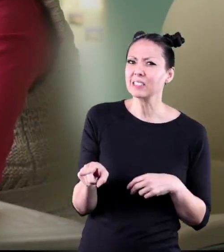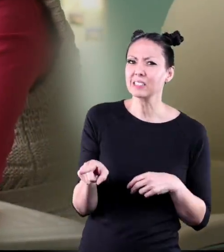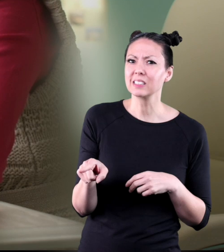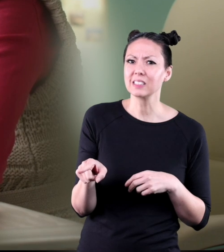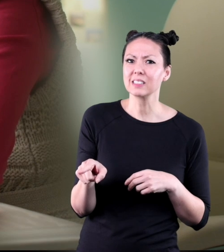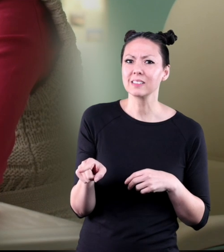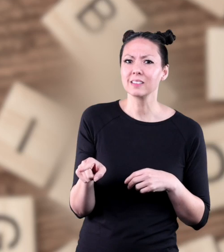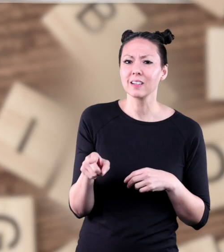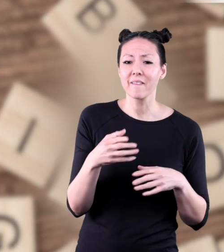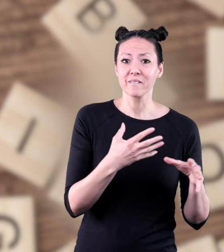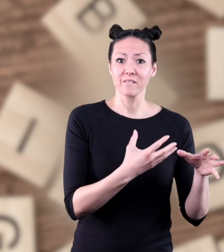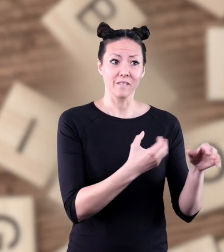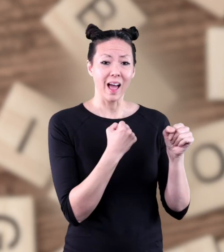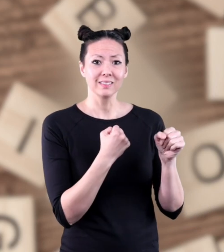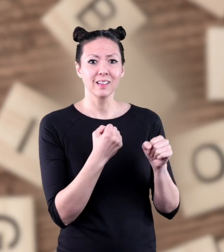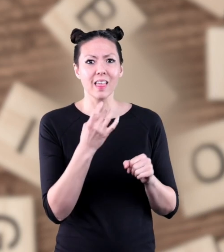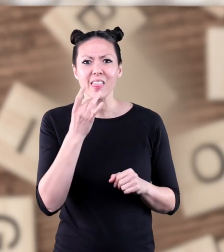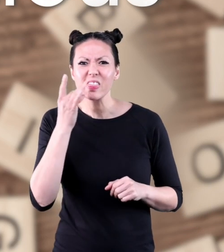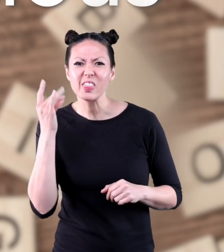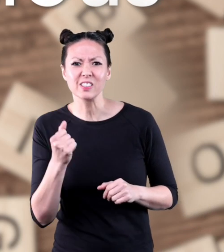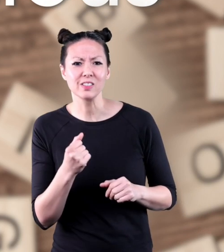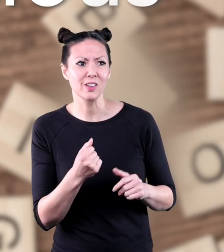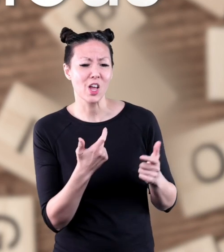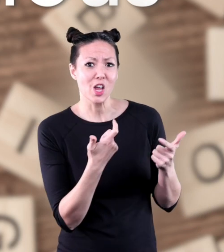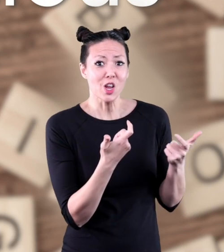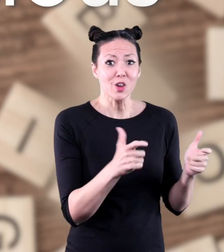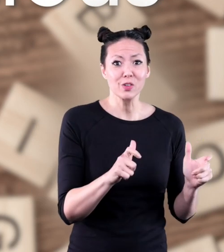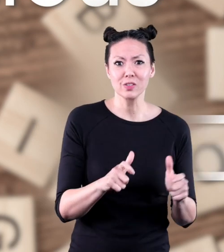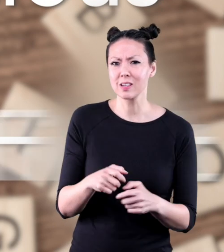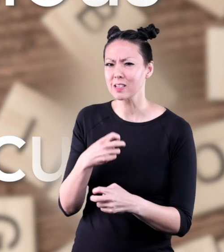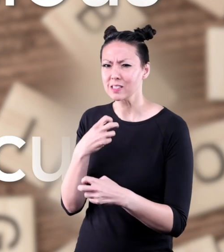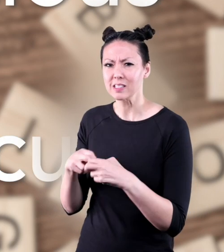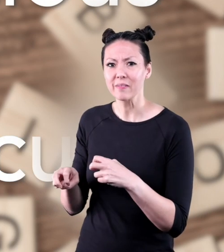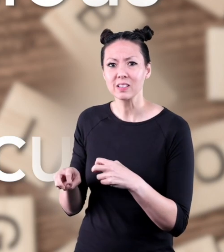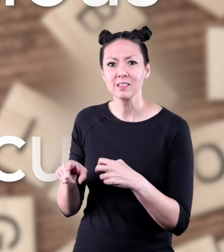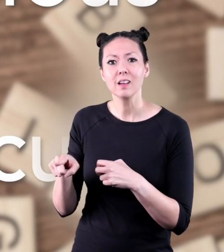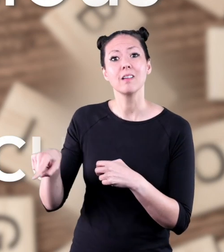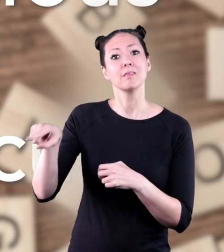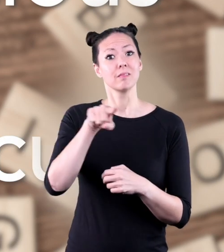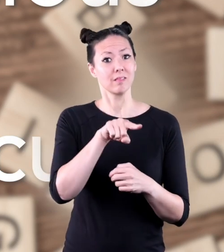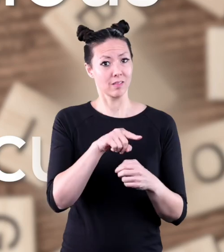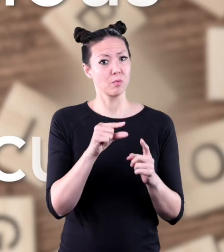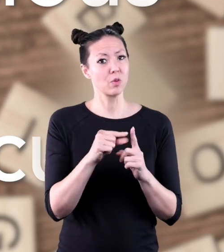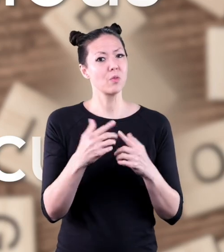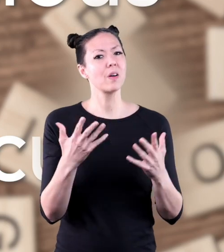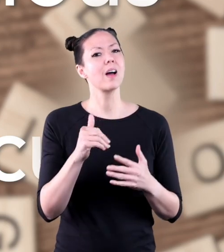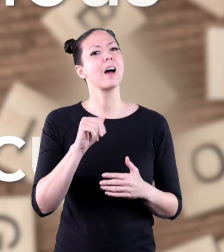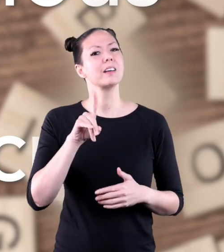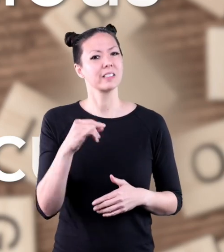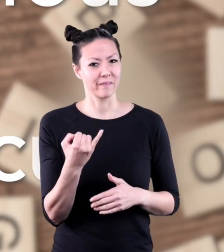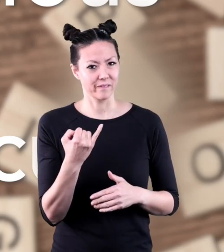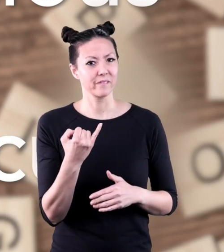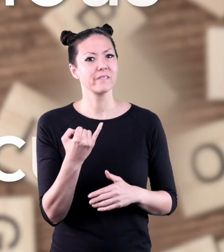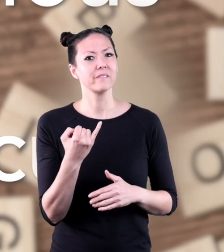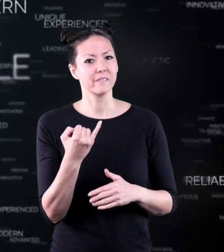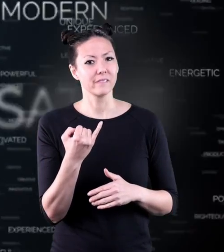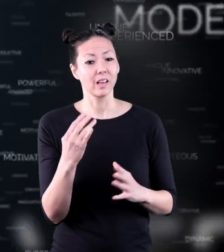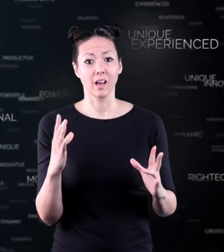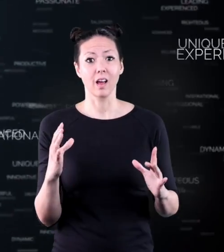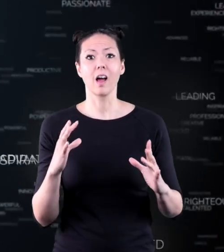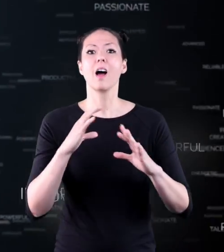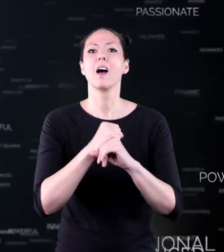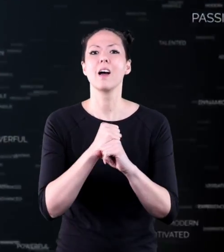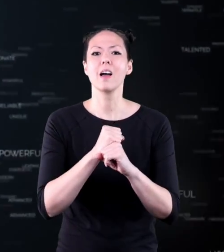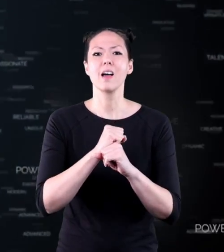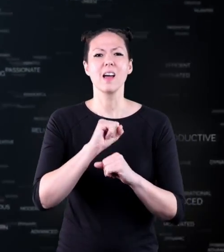difficult. Fast, delicious, huge, and difficult. All of those words are adjectives.